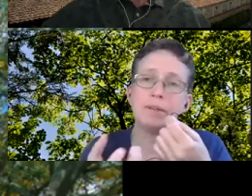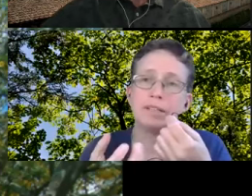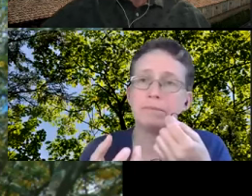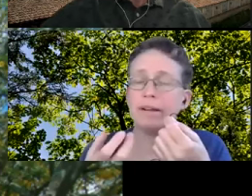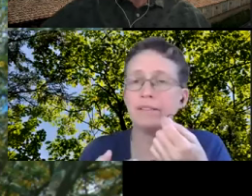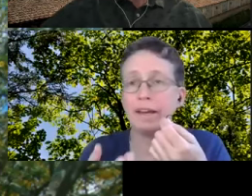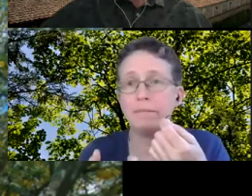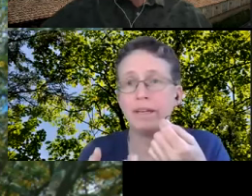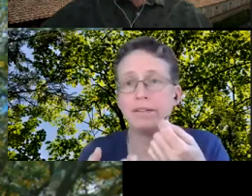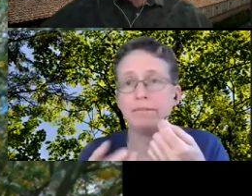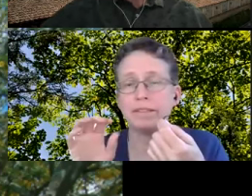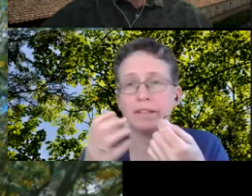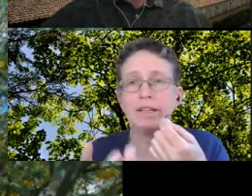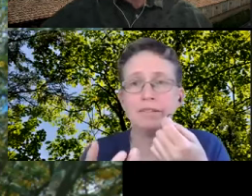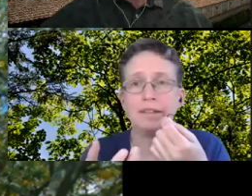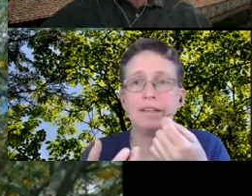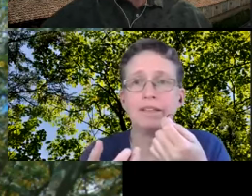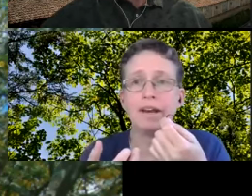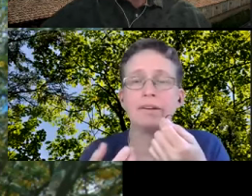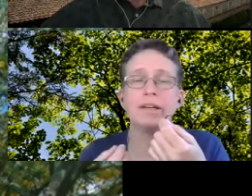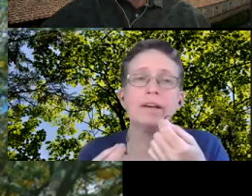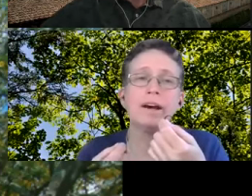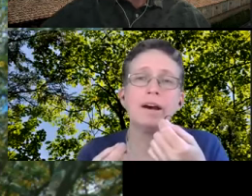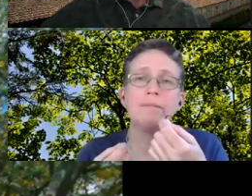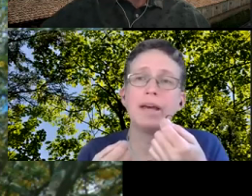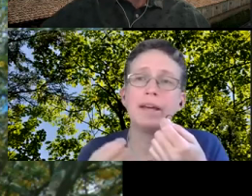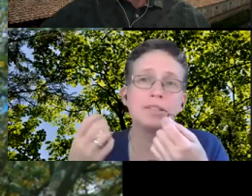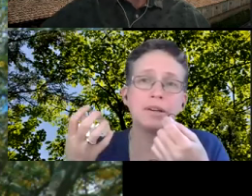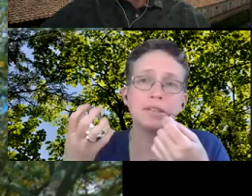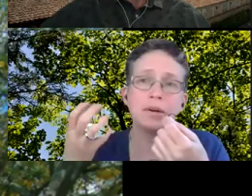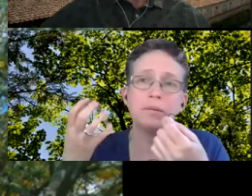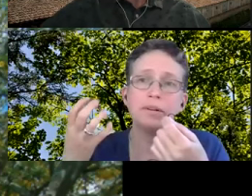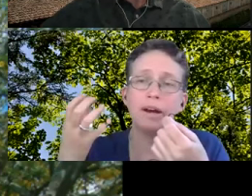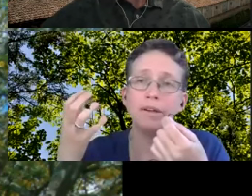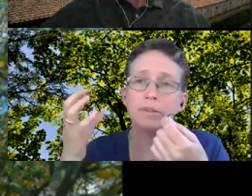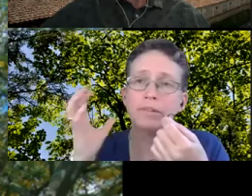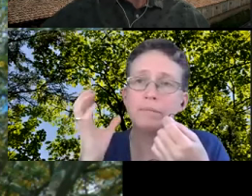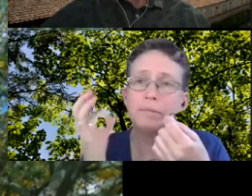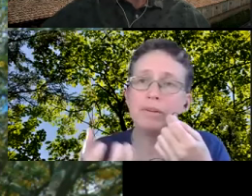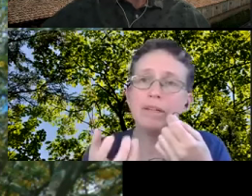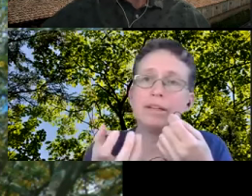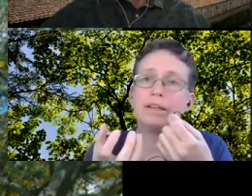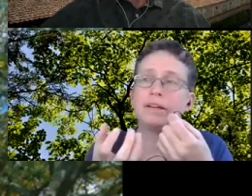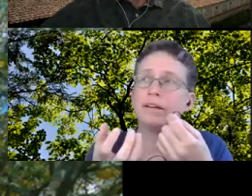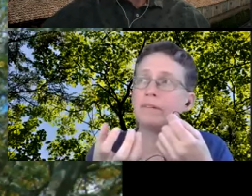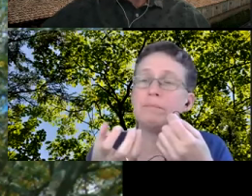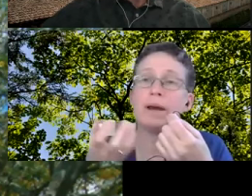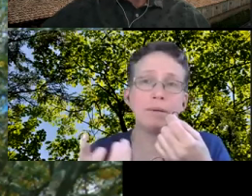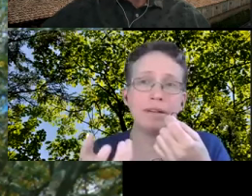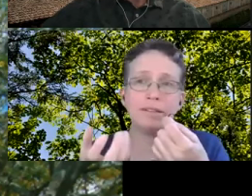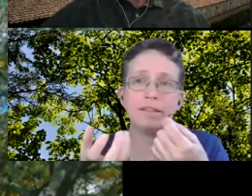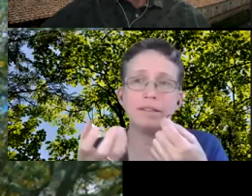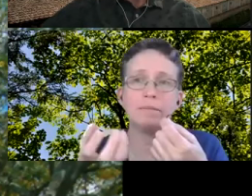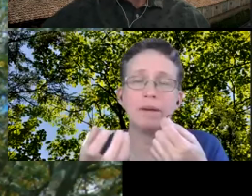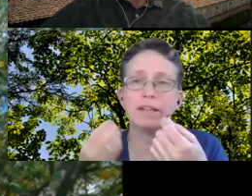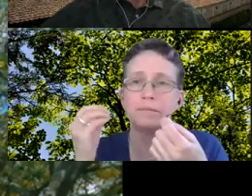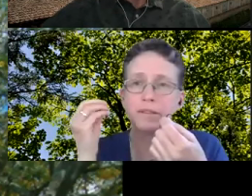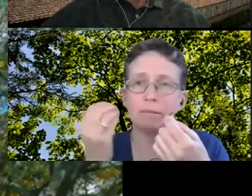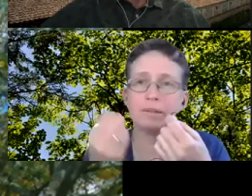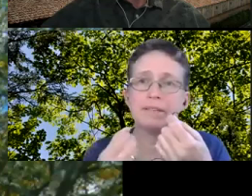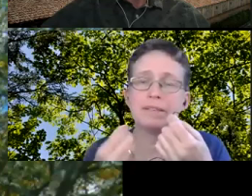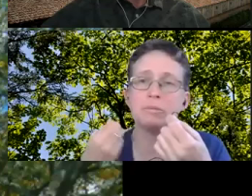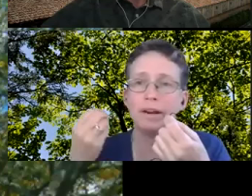from municipalities can make a difference and can even things out. And there's also sort of community empowerment is another